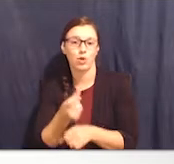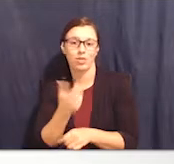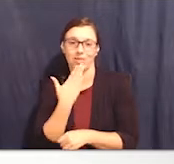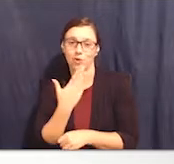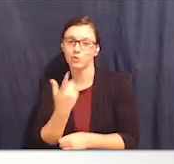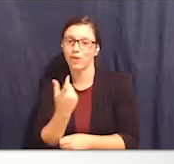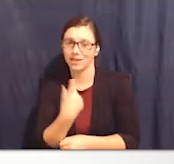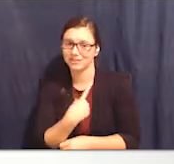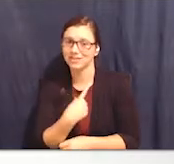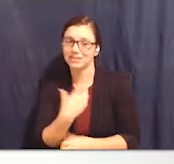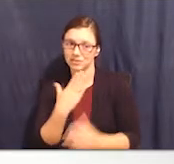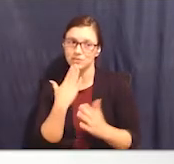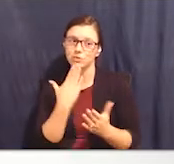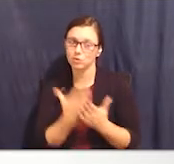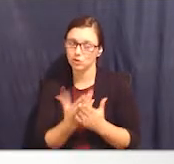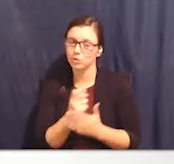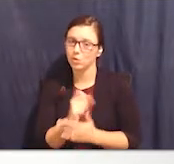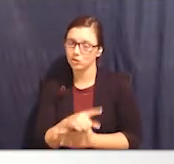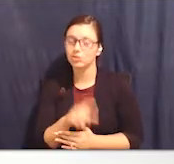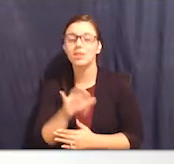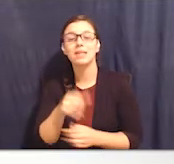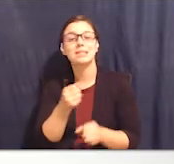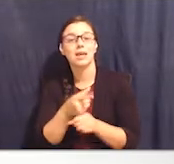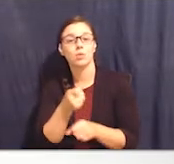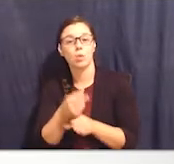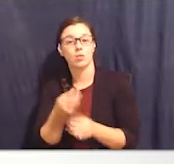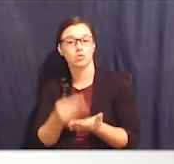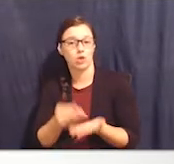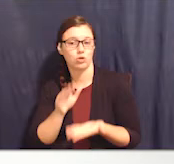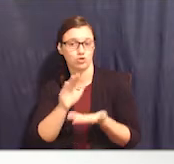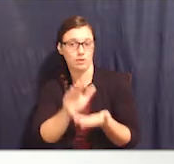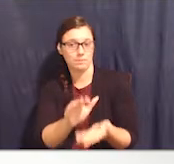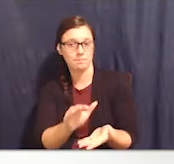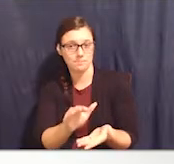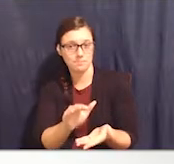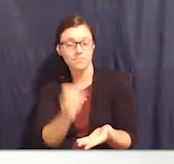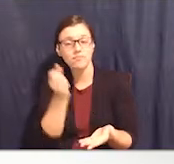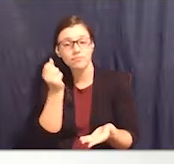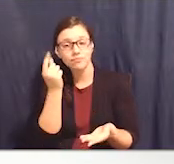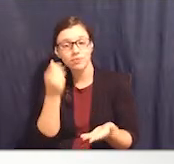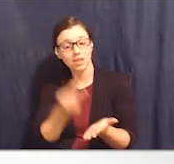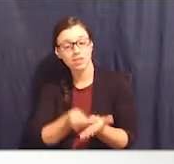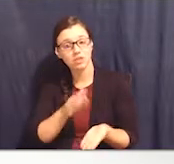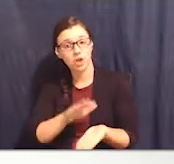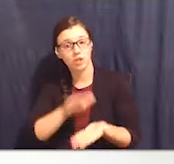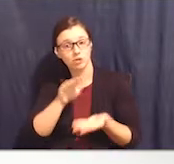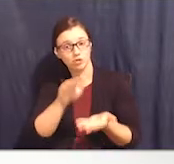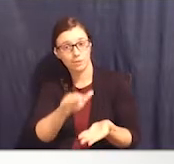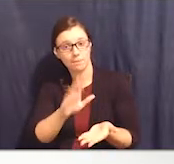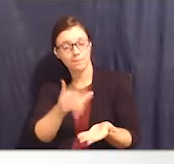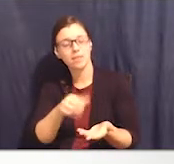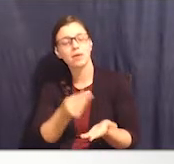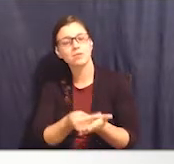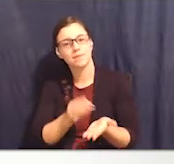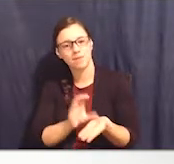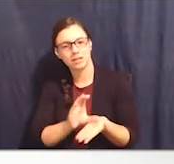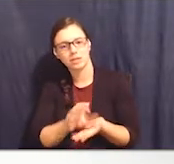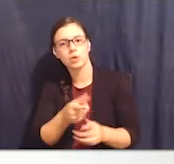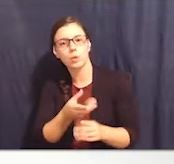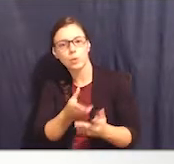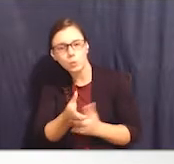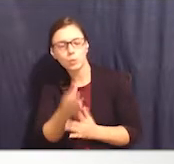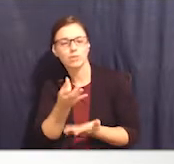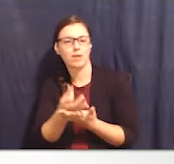$7,000 does it. There's money left over. If they're at a private, not-for-profit college or university with